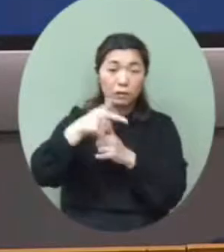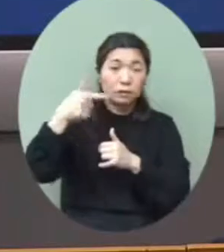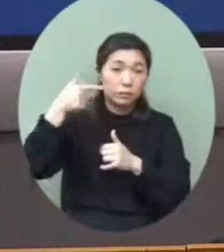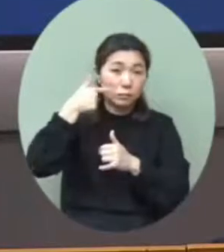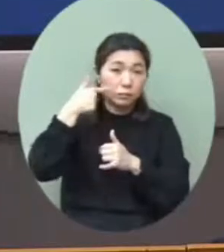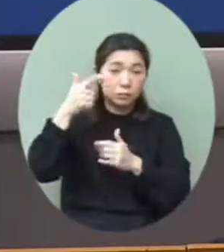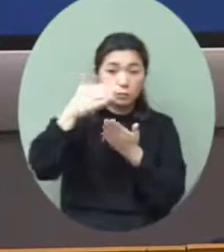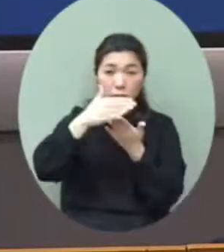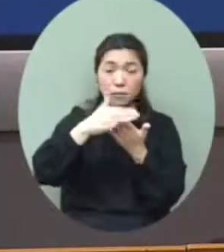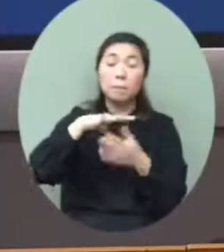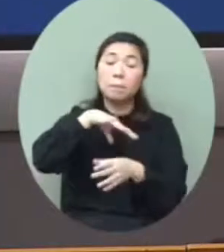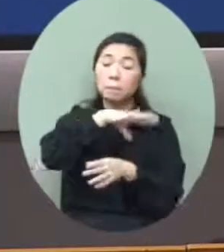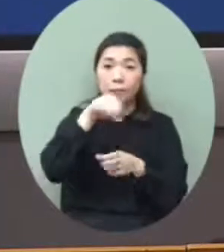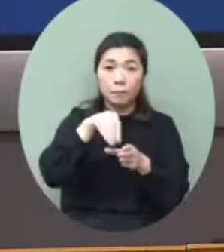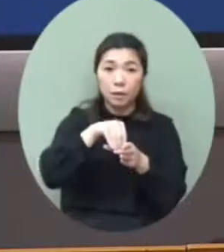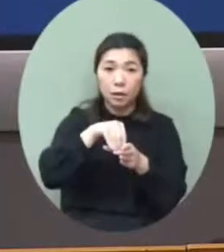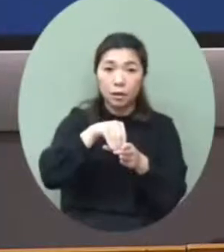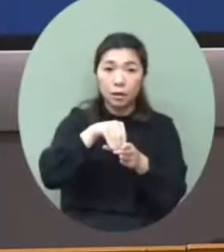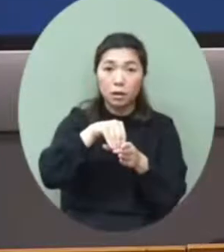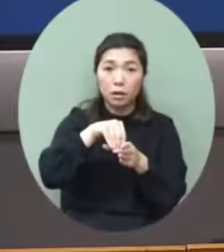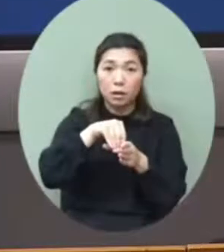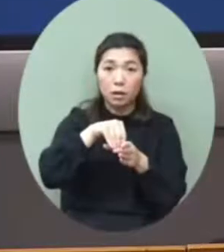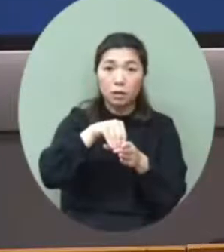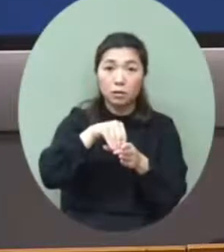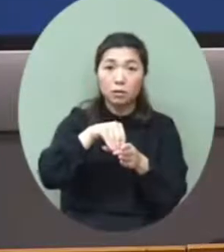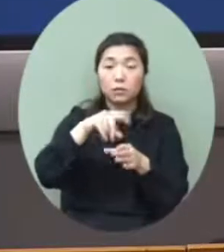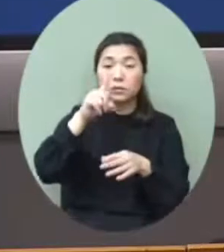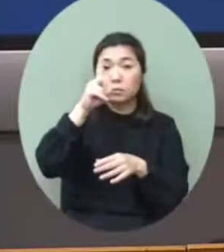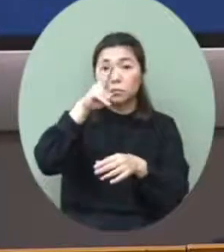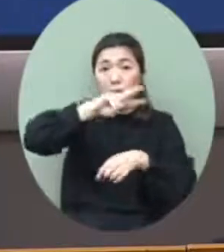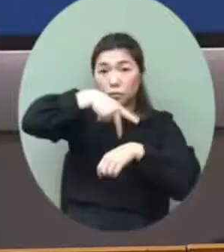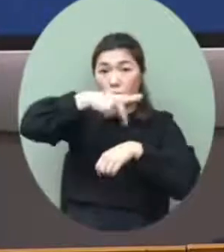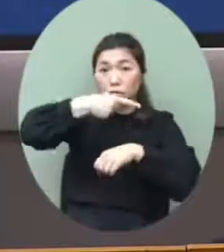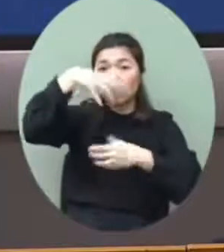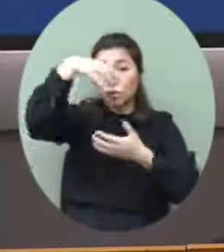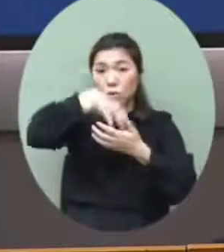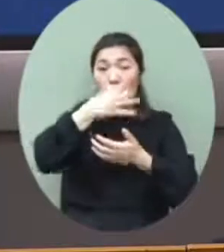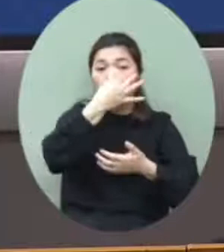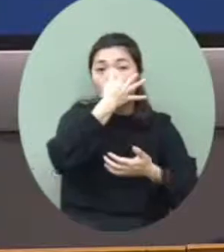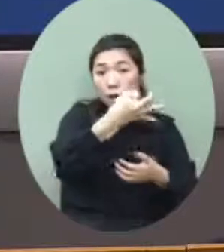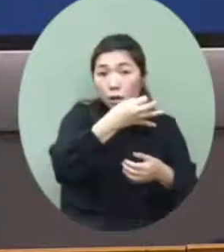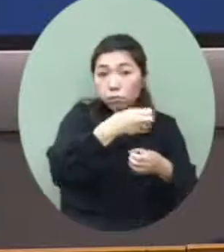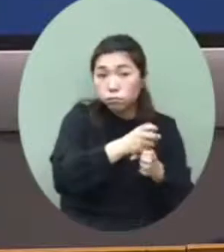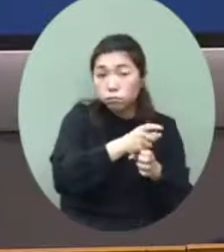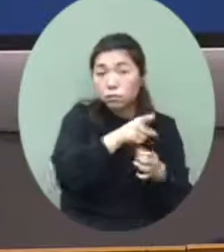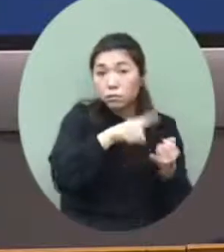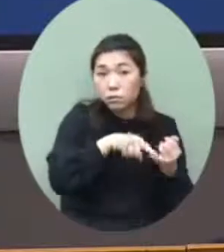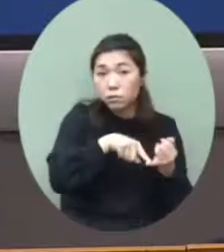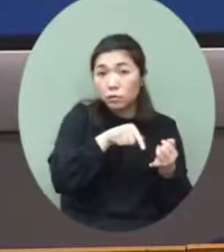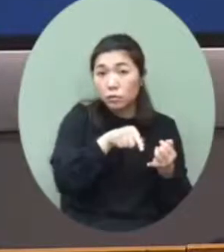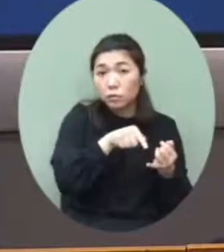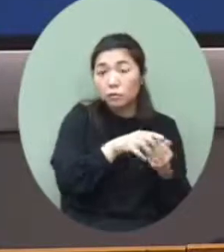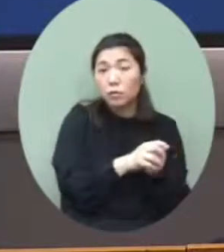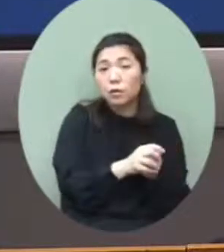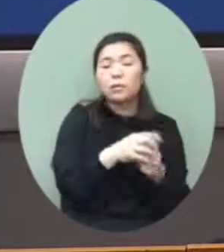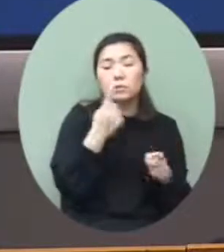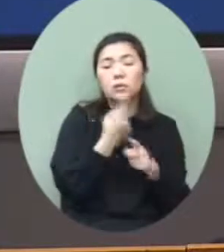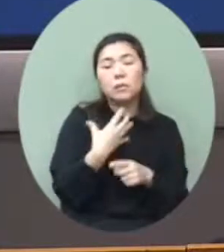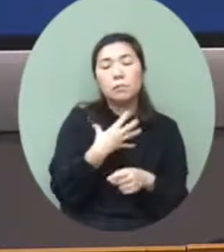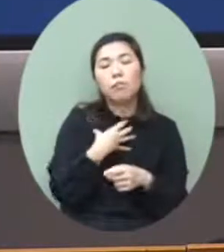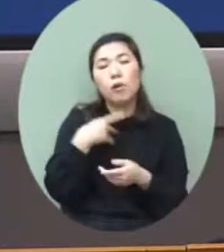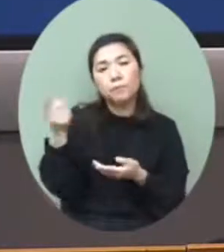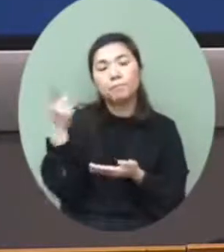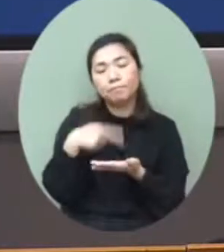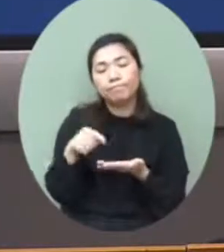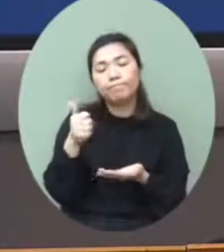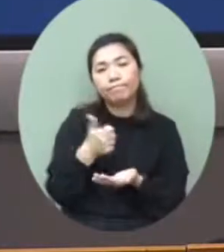of the city government. And the Hong Kong SAR government will fully cooperate and support Shenzhen in